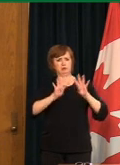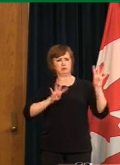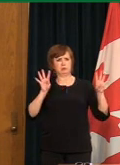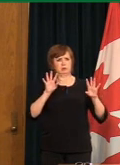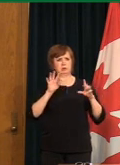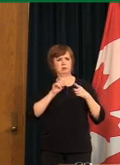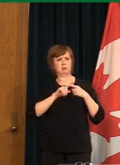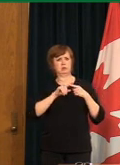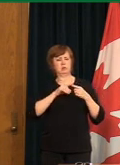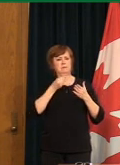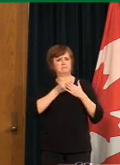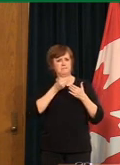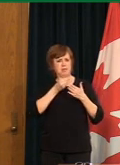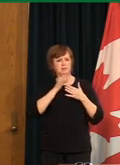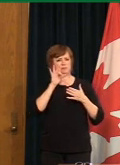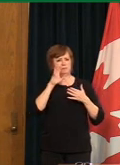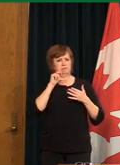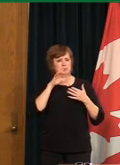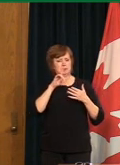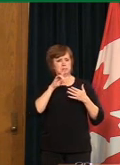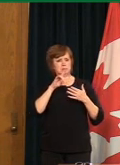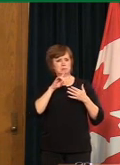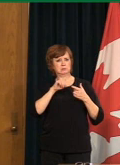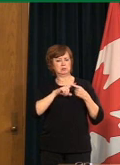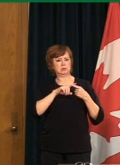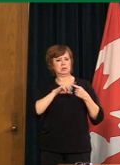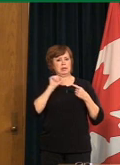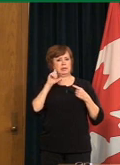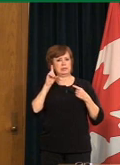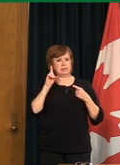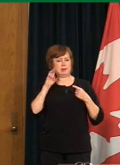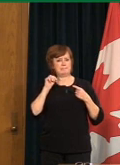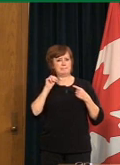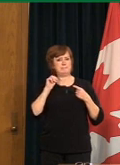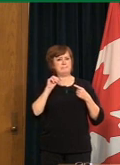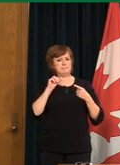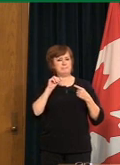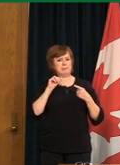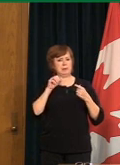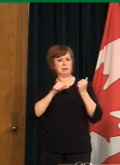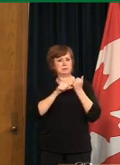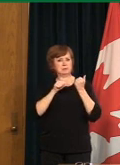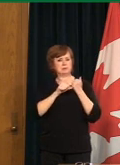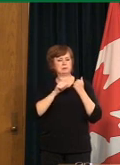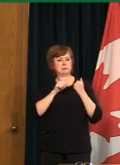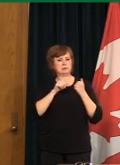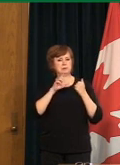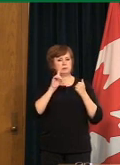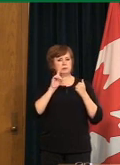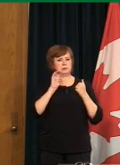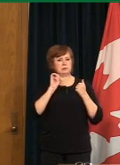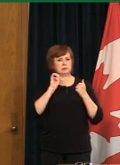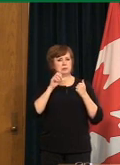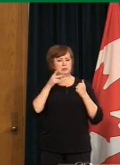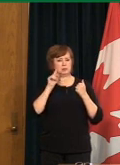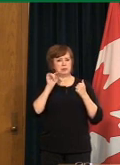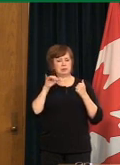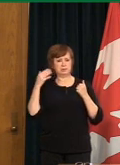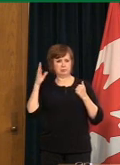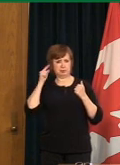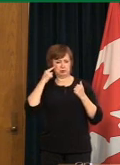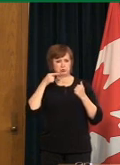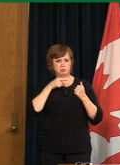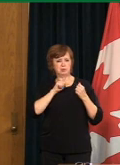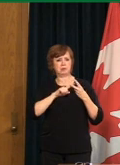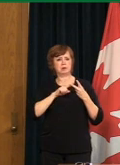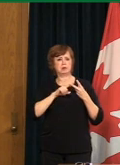Diversification Funding in Canada, to the Assistant Deputy Minister there. It was written by our Chief Executive Officer of Innovation